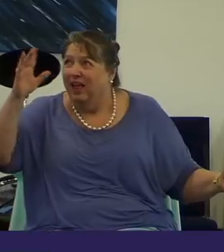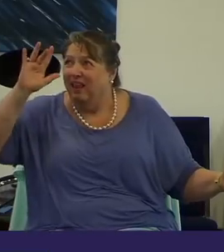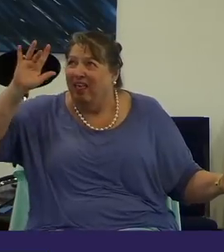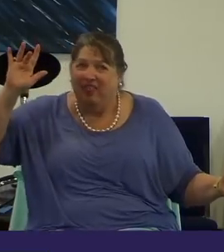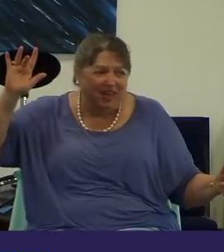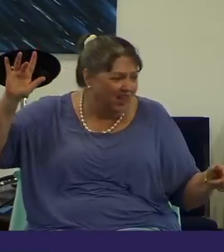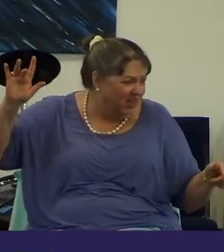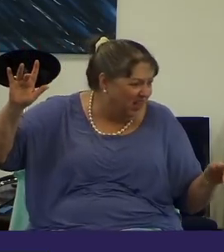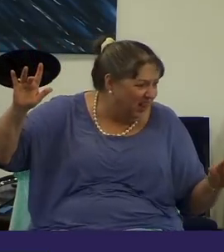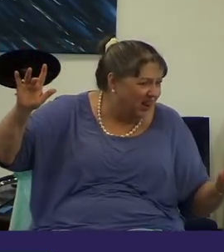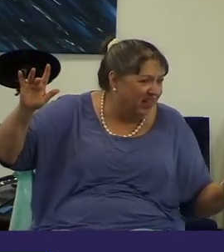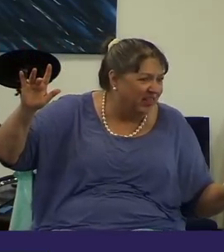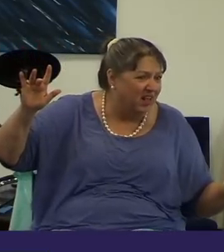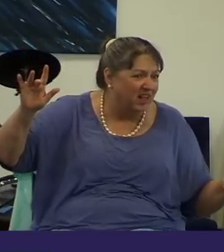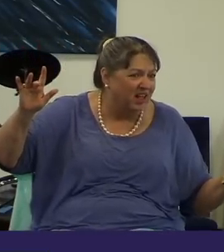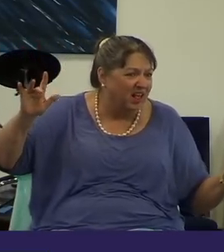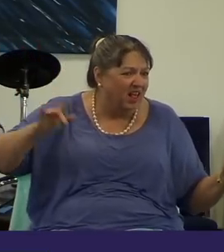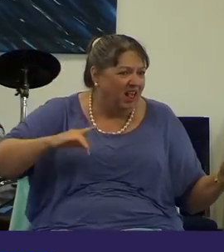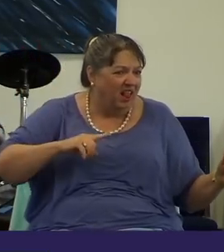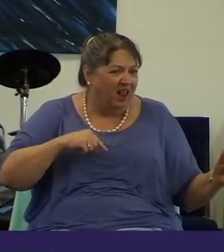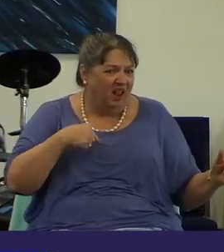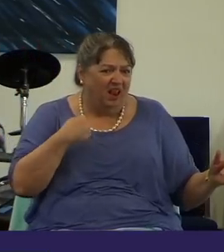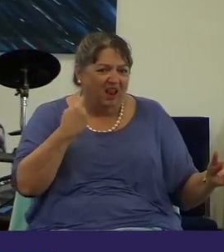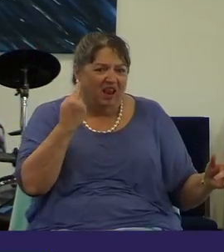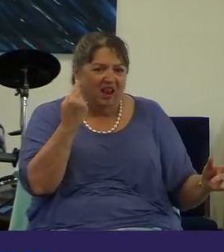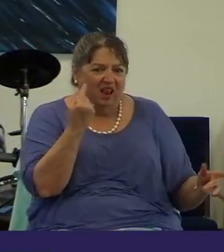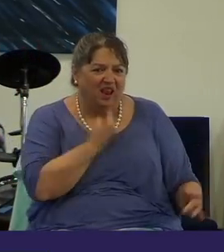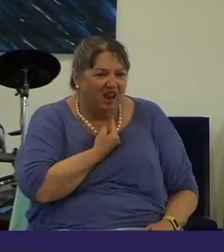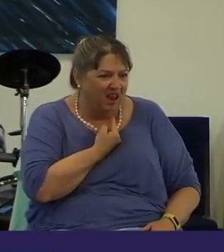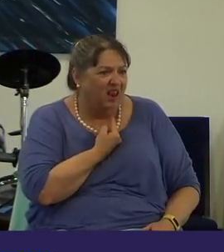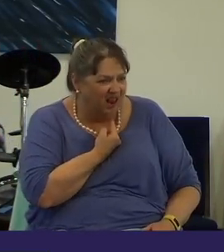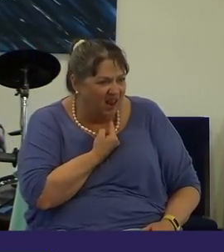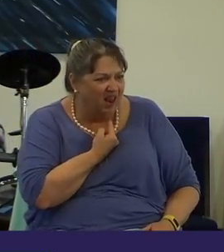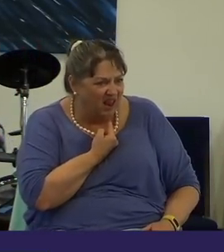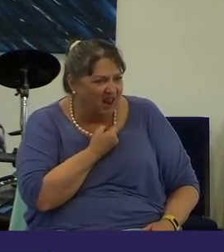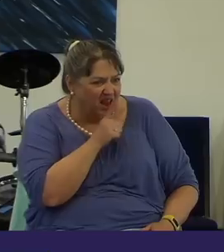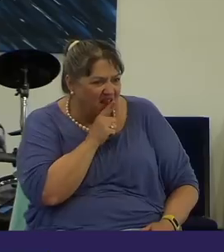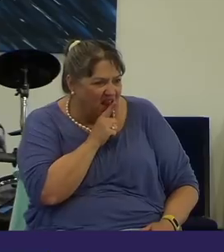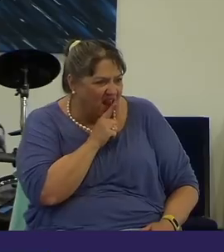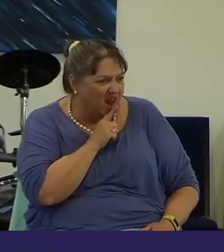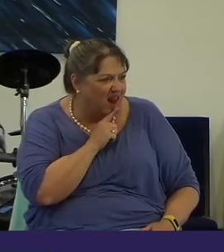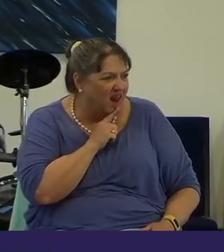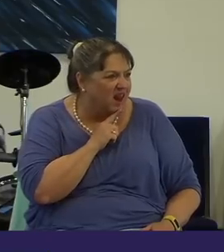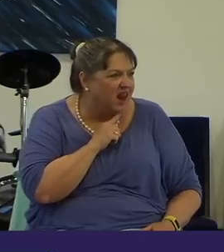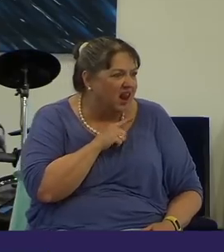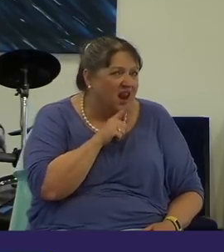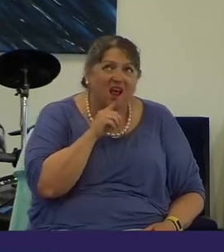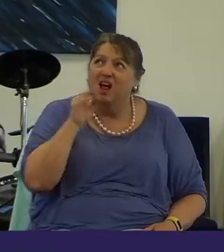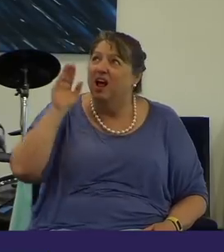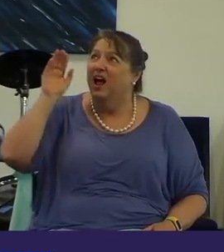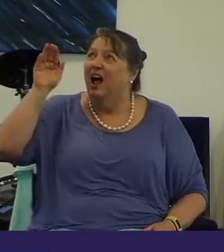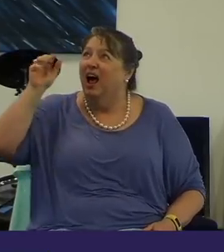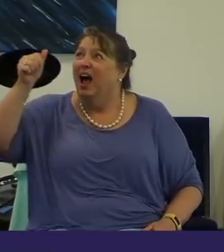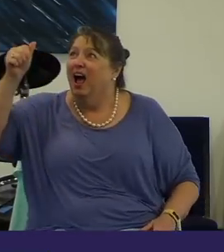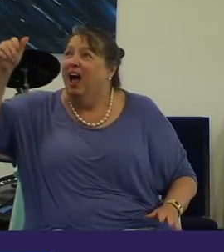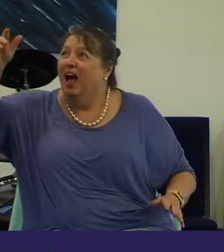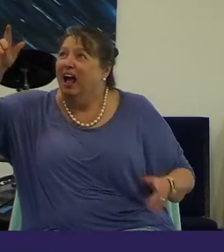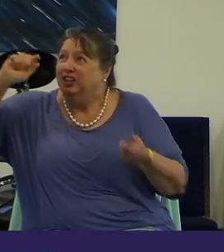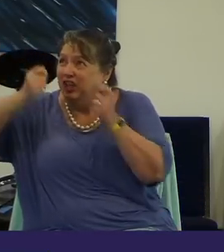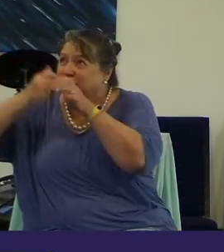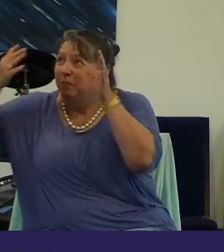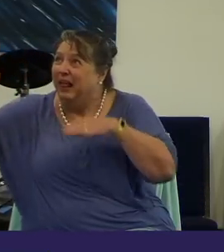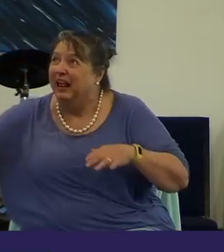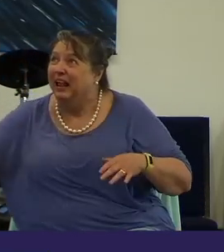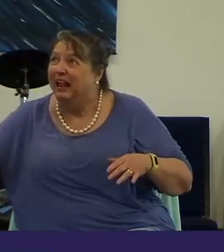The Father wasn't there. The disciples weren't there. Finally, he goes to the disciples after going to the Father again. And he says to them, are you